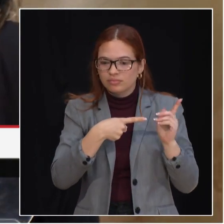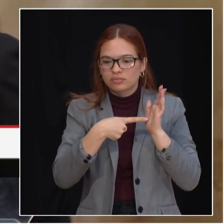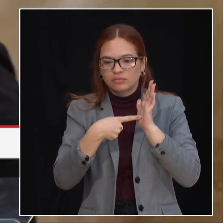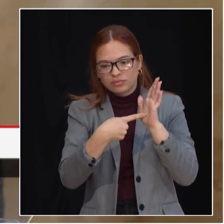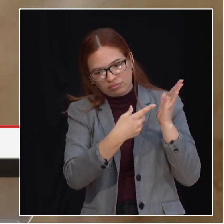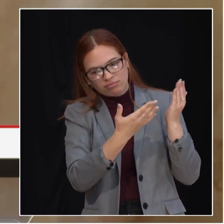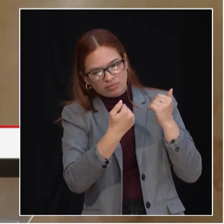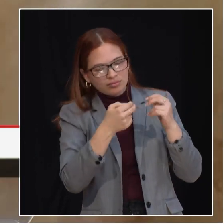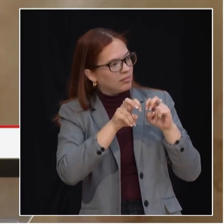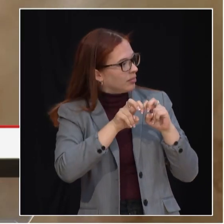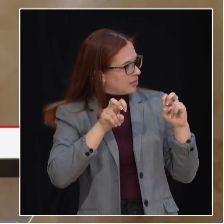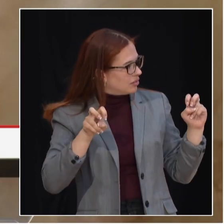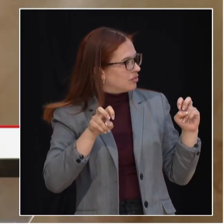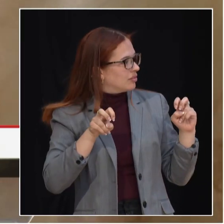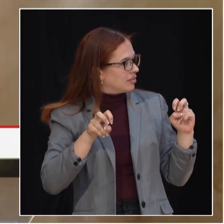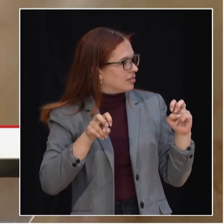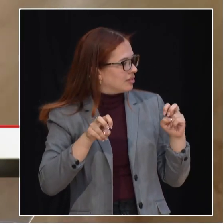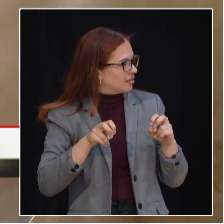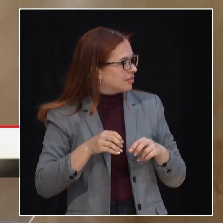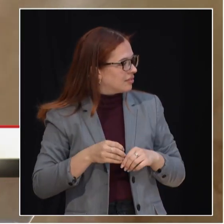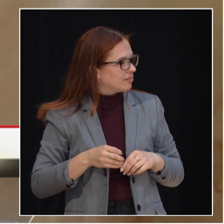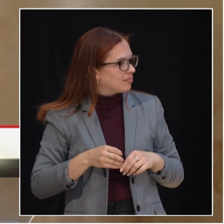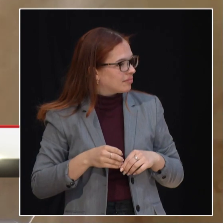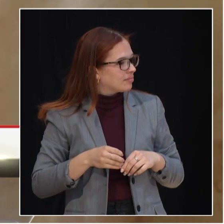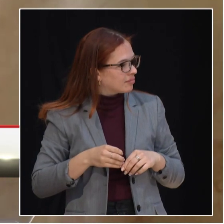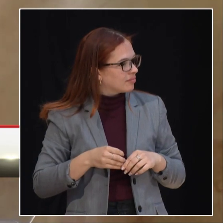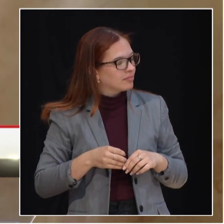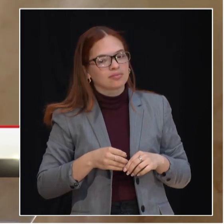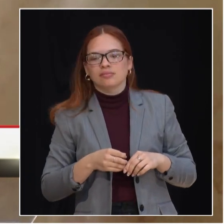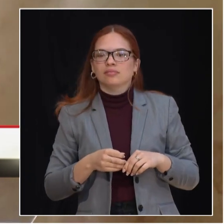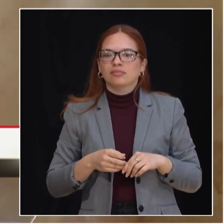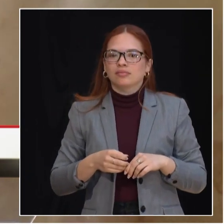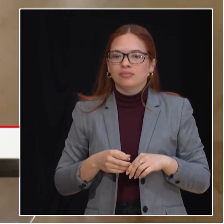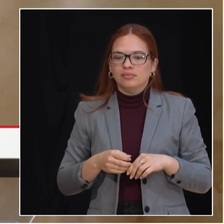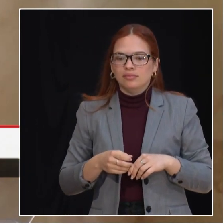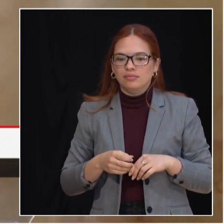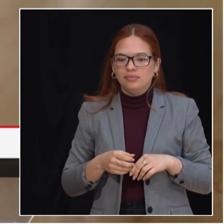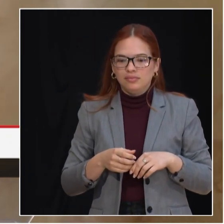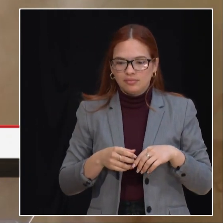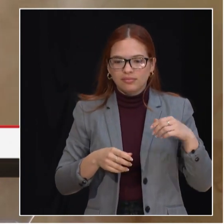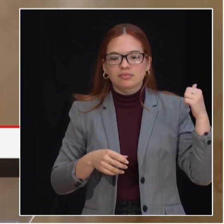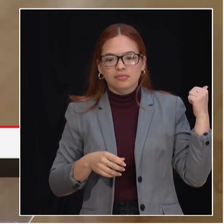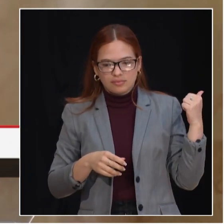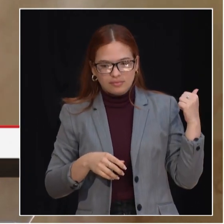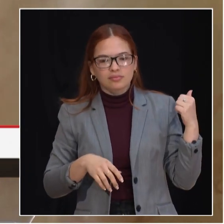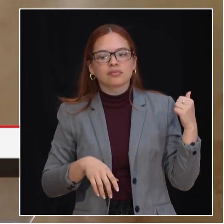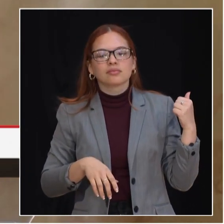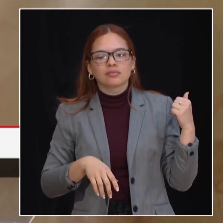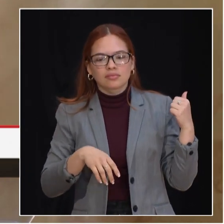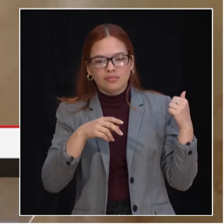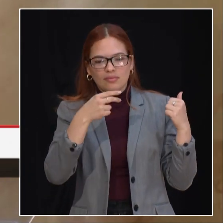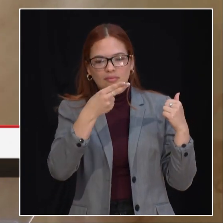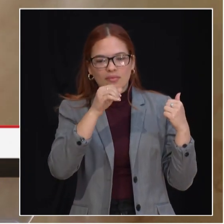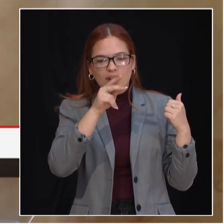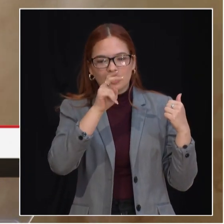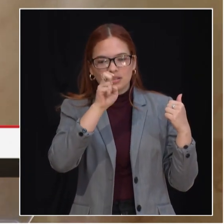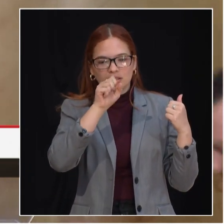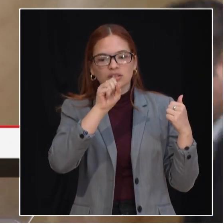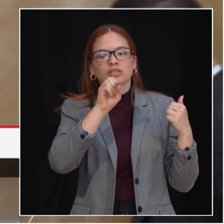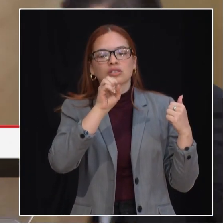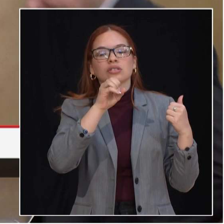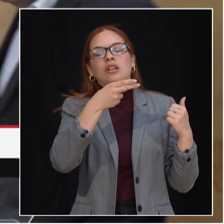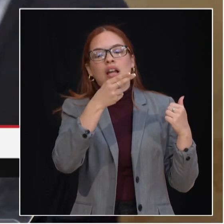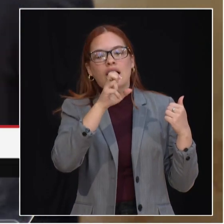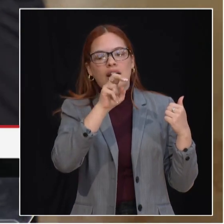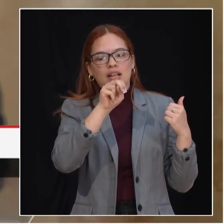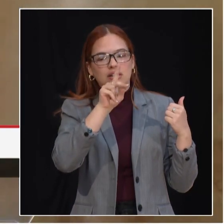panelists. We've got Conley Henderson McIntyre, Benjamin